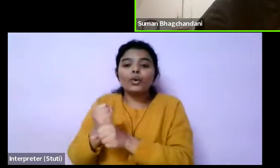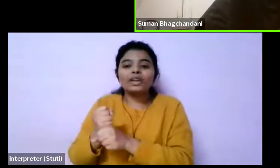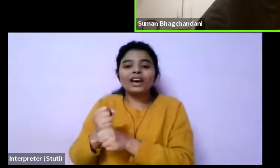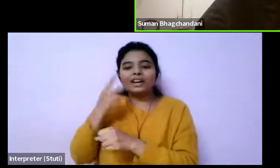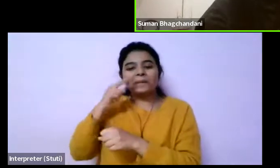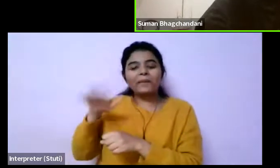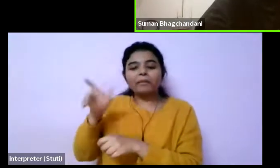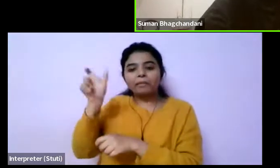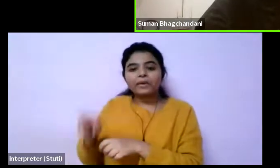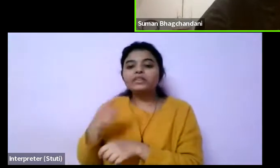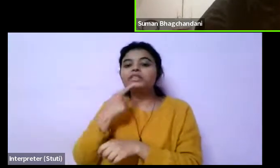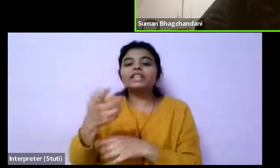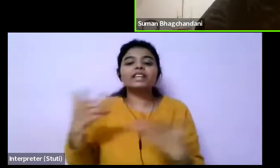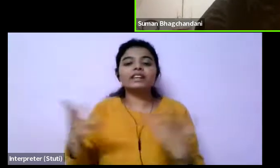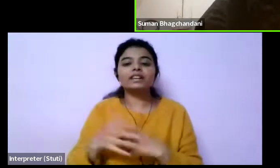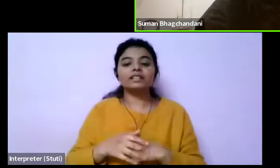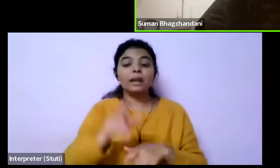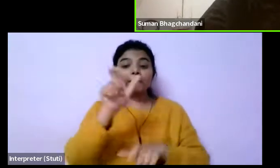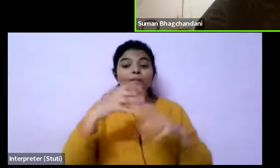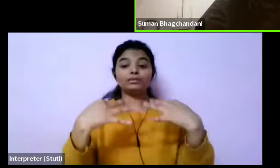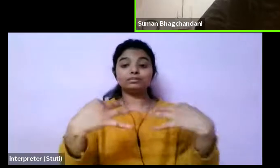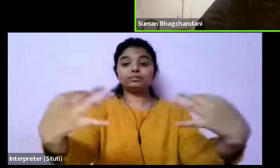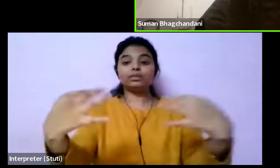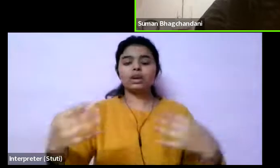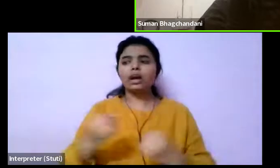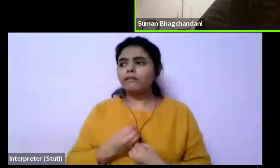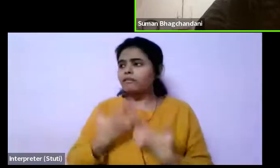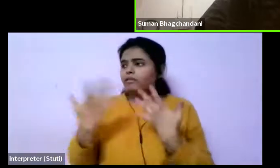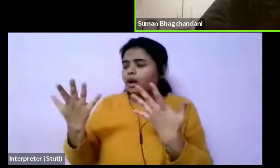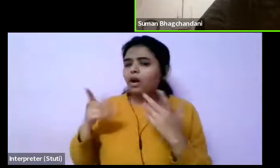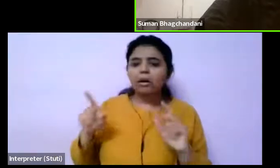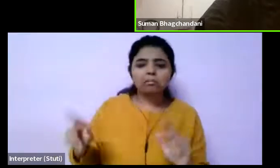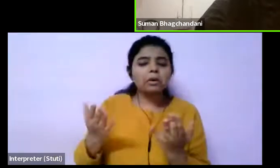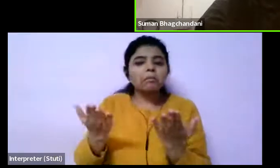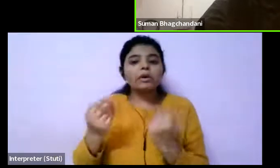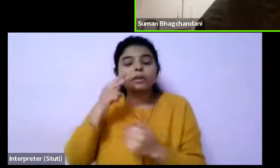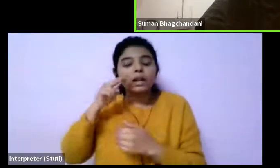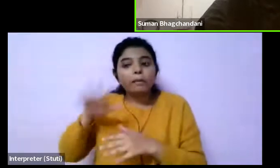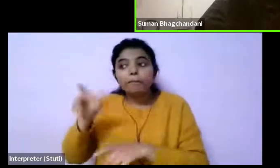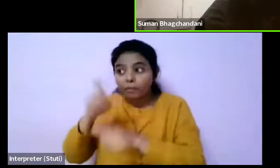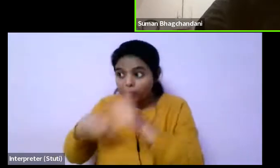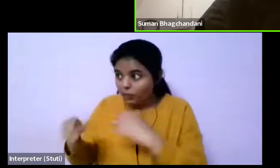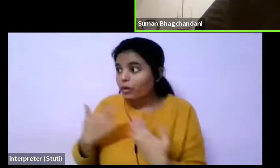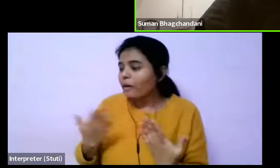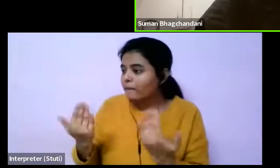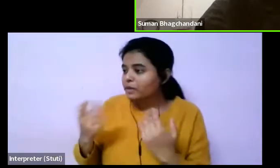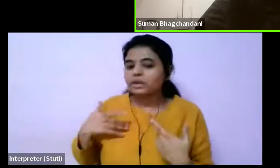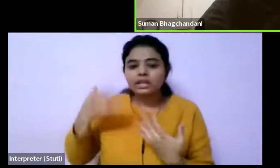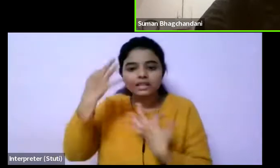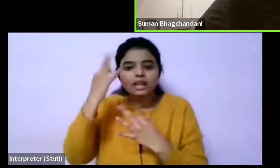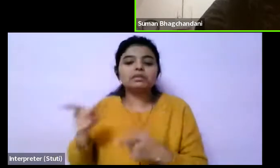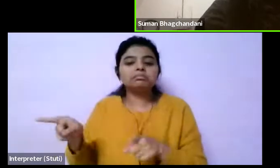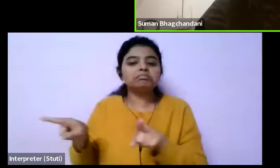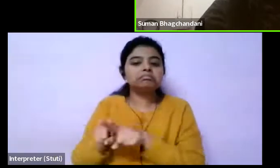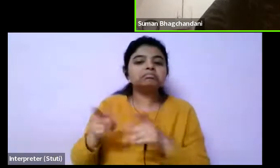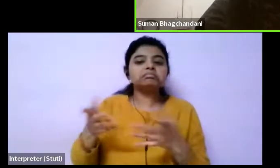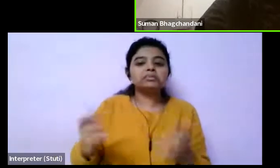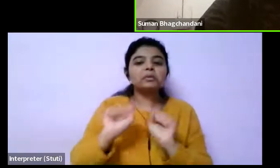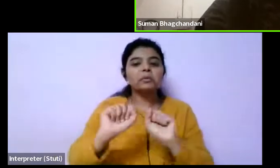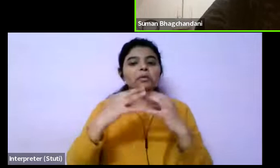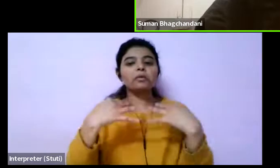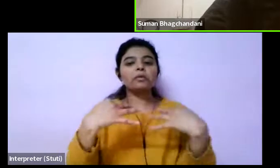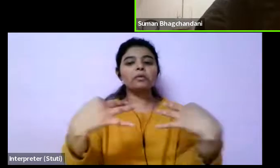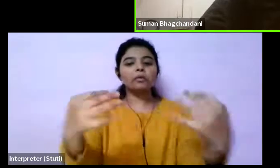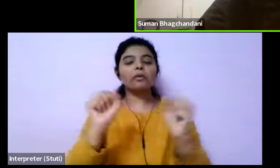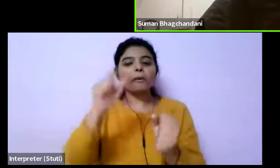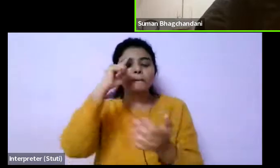quote him, the audience expresses disbelief in the possibility of a blind dancer performing. While this disbelief changes into awe